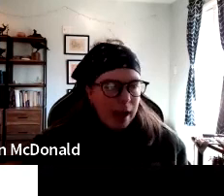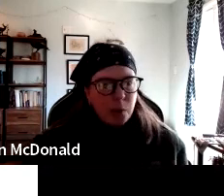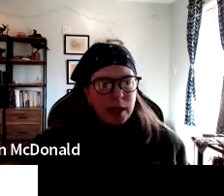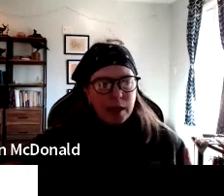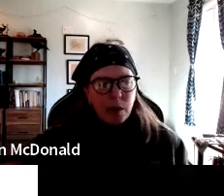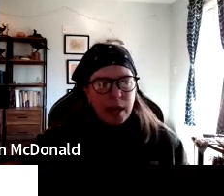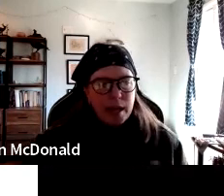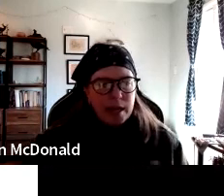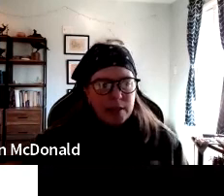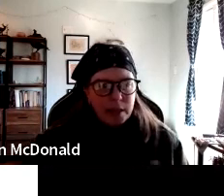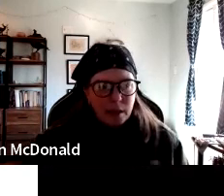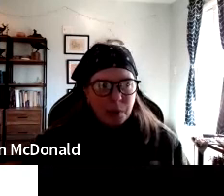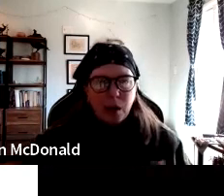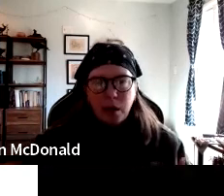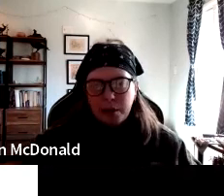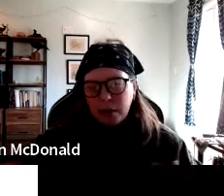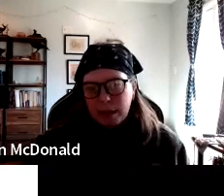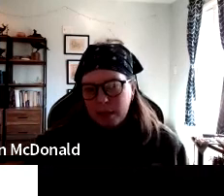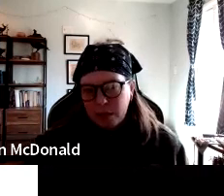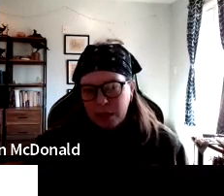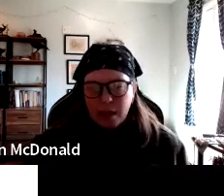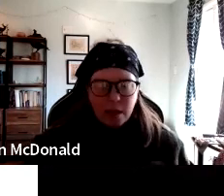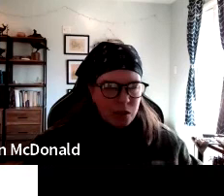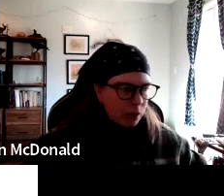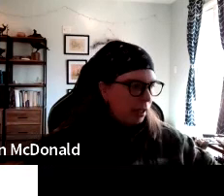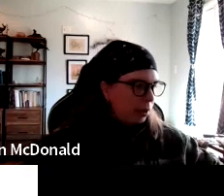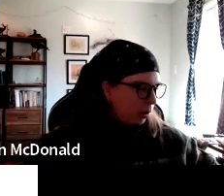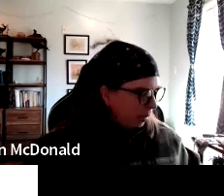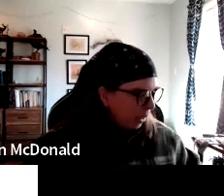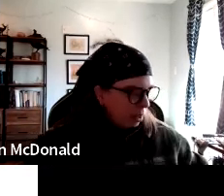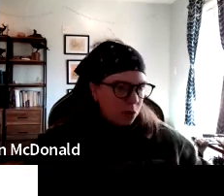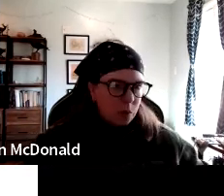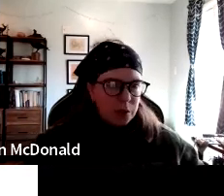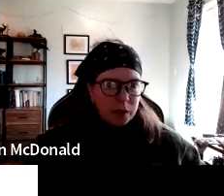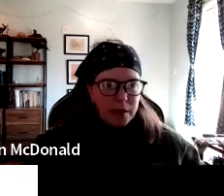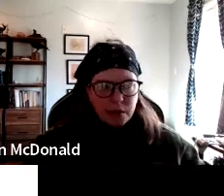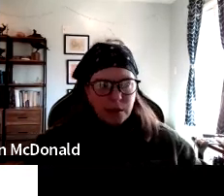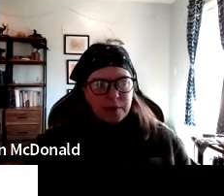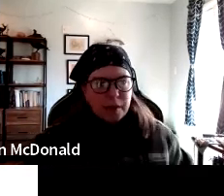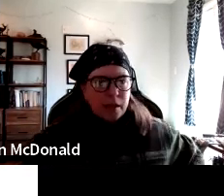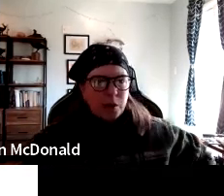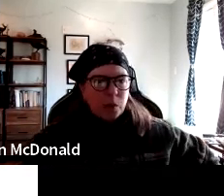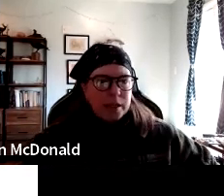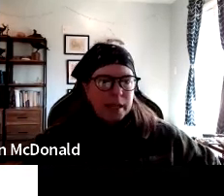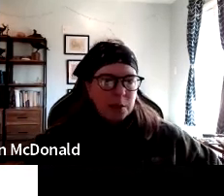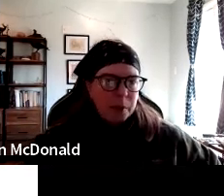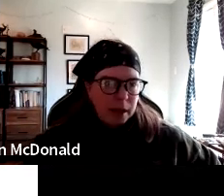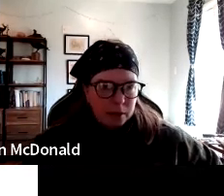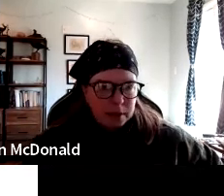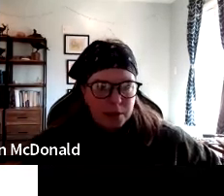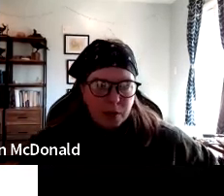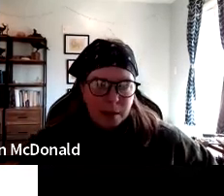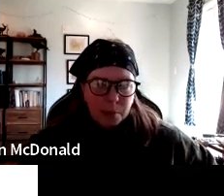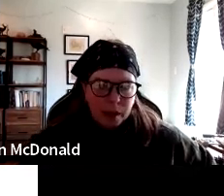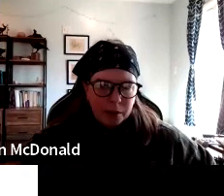minute, and we're going to go ahead and set up our other activity so that it can run. So what you want to do is you want to take your